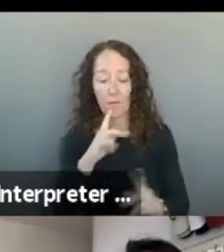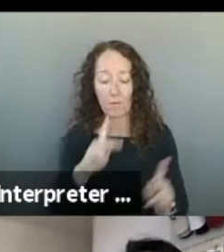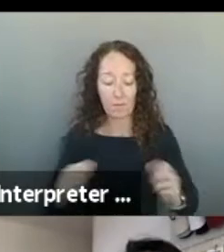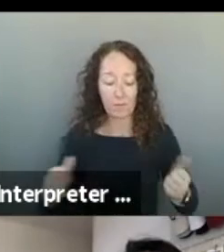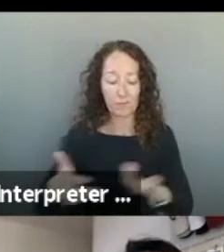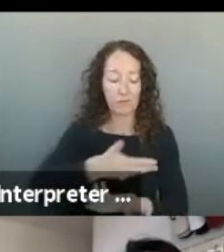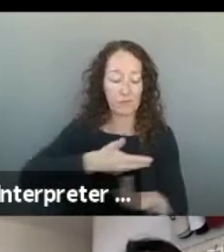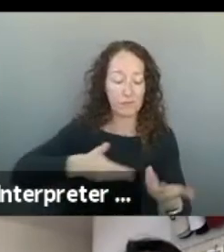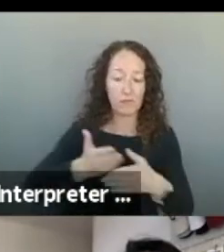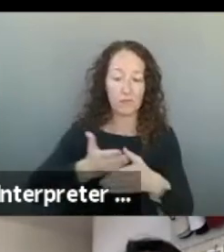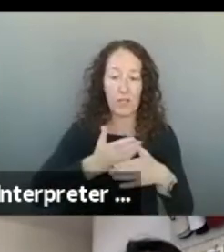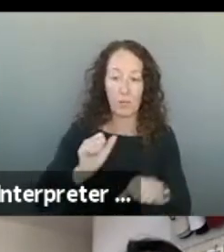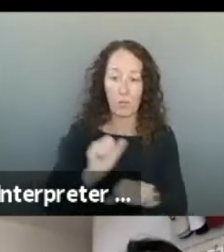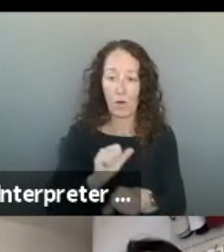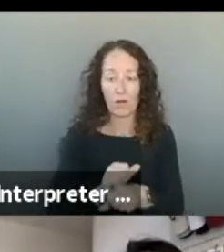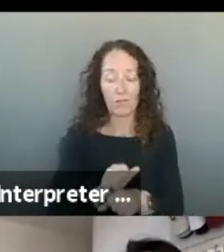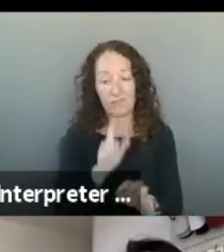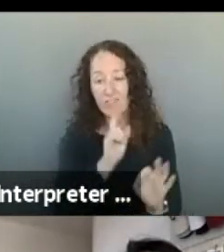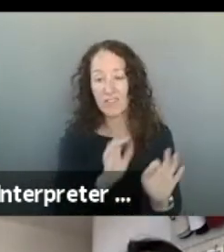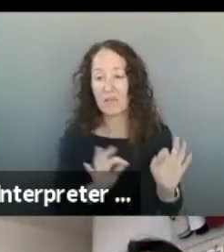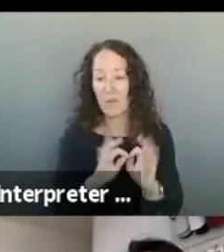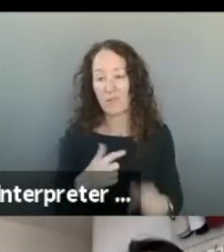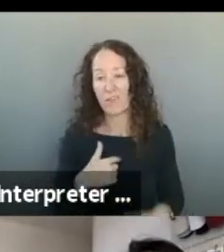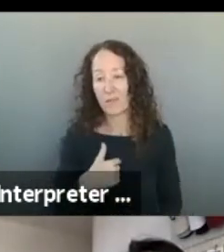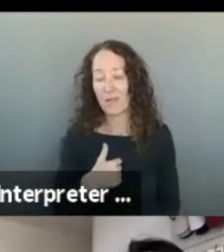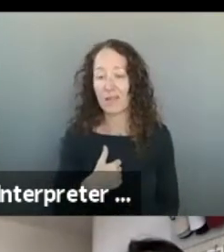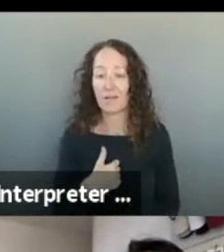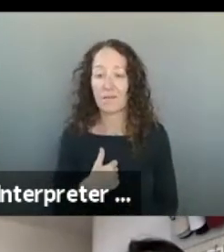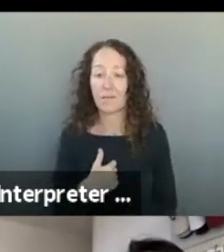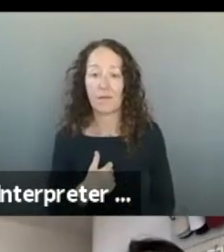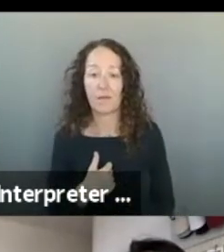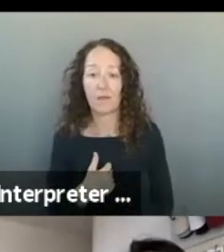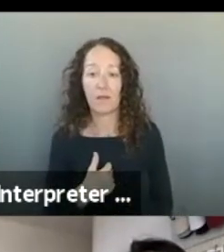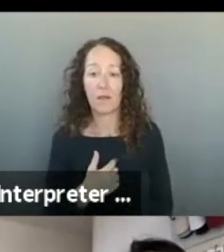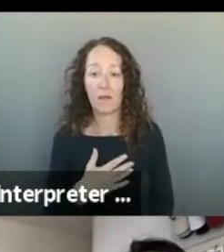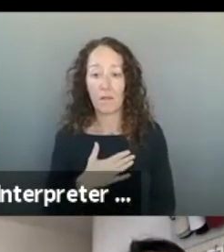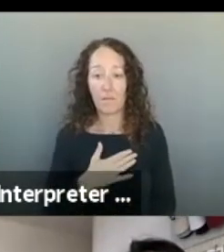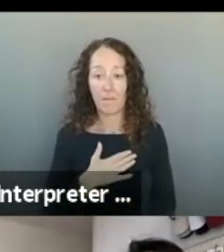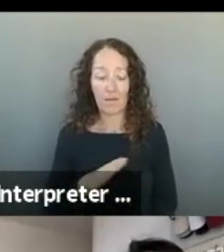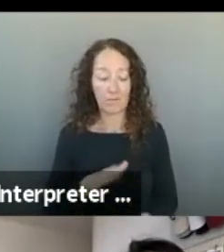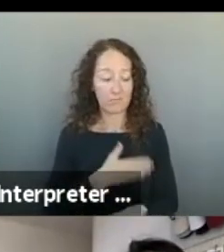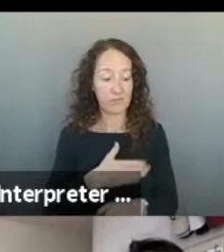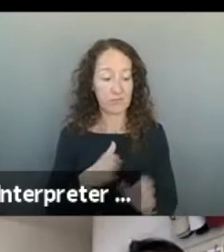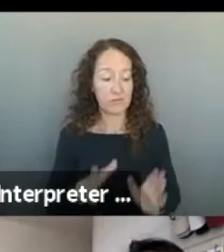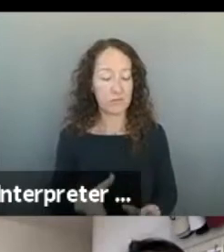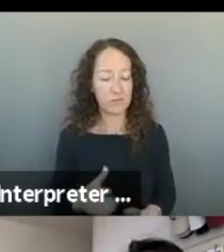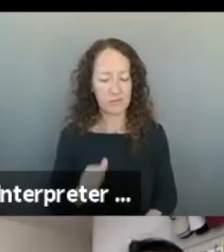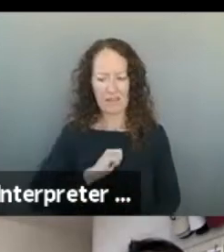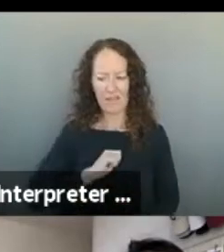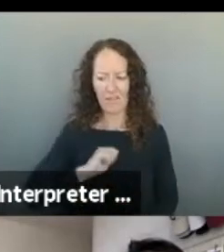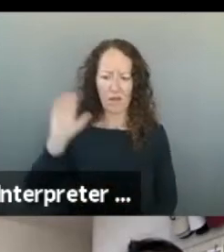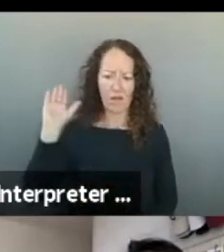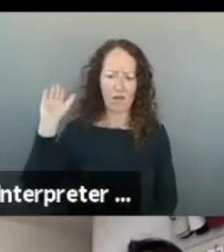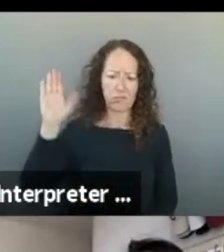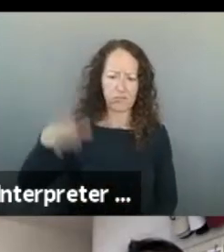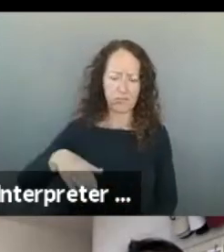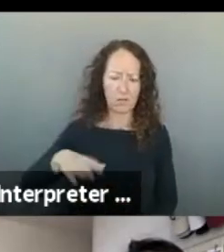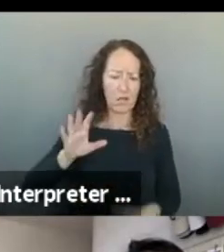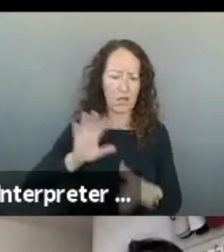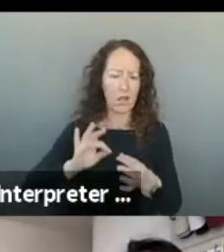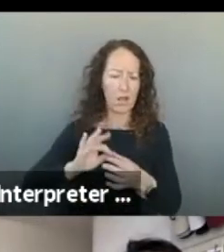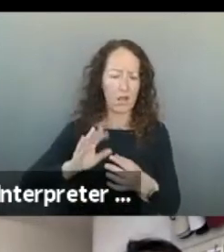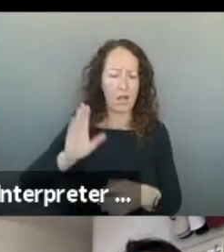don't do the full report out on what we're doing at Bloomingdale by myself during board meeting. I speak for about a